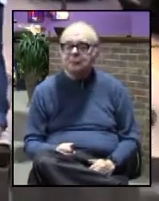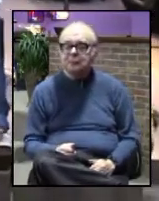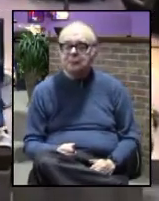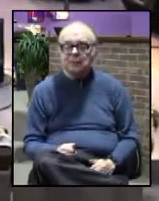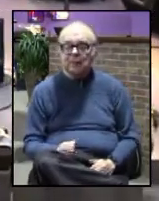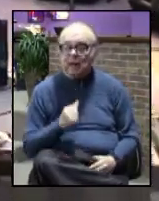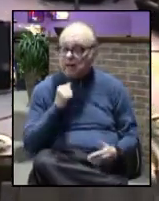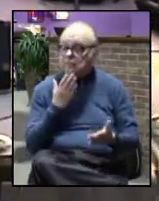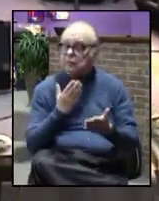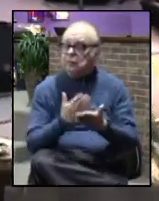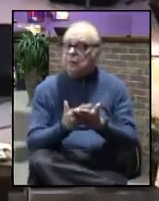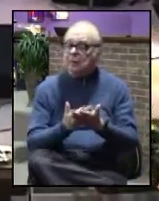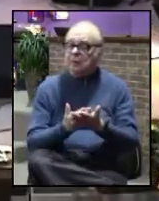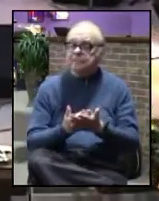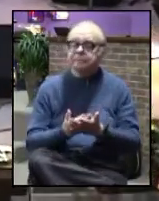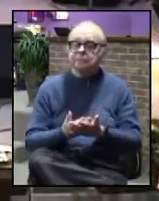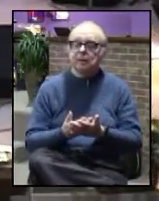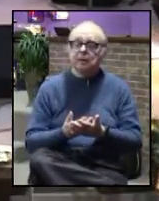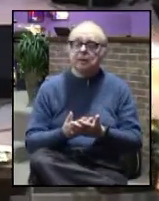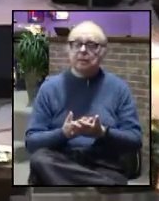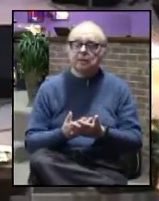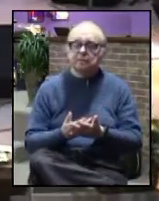so good.